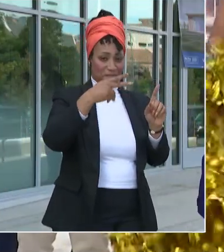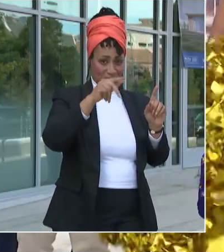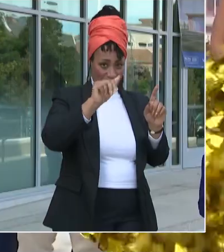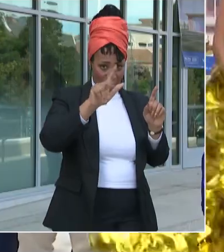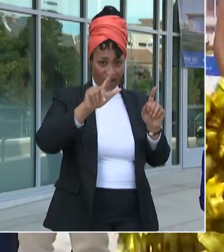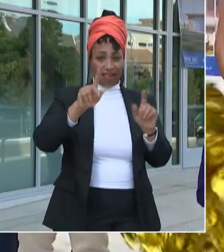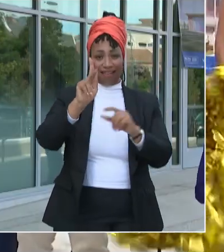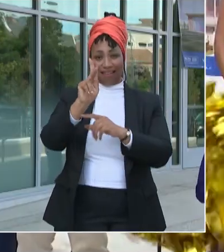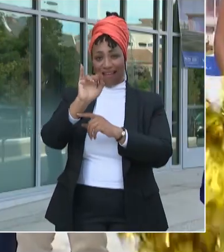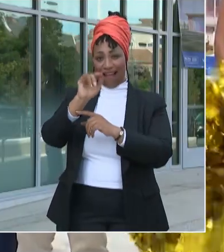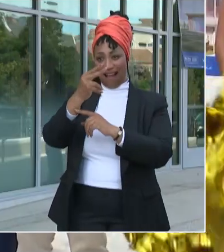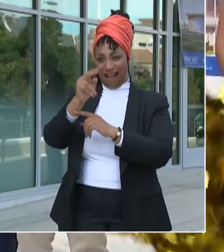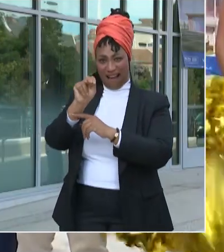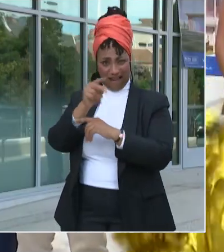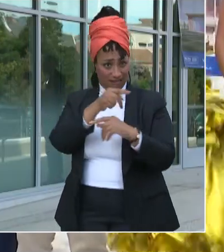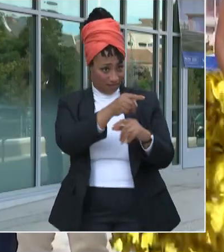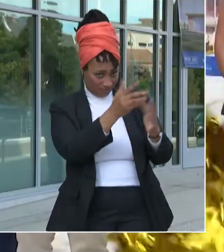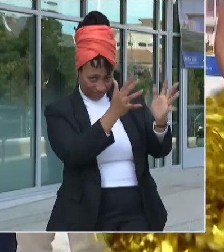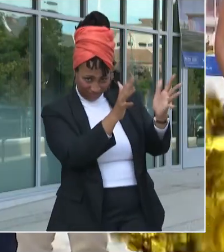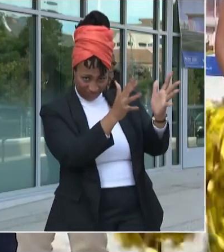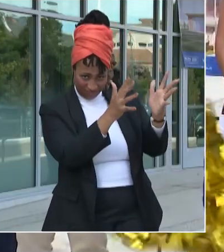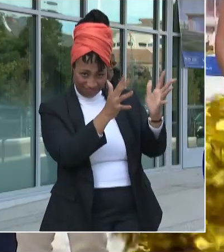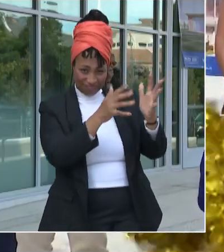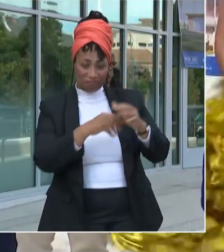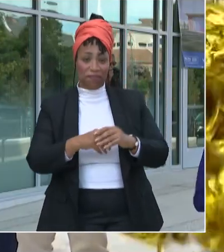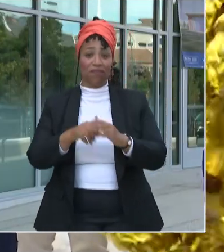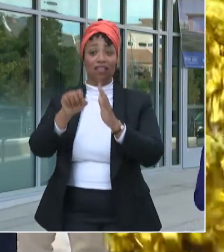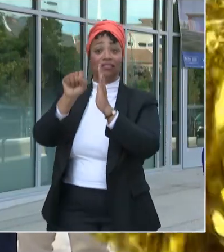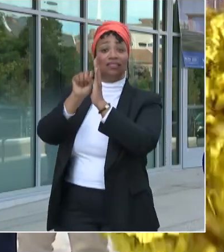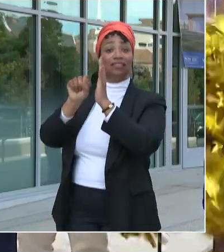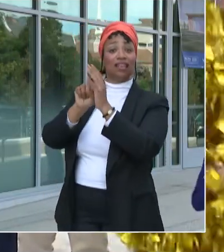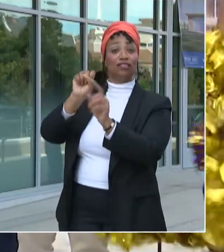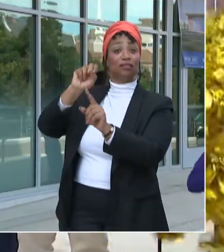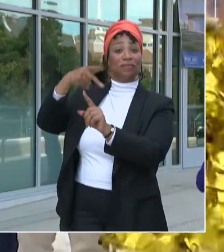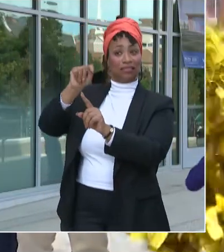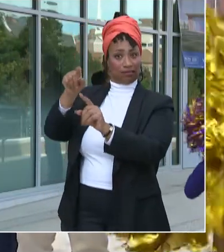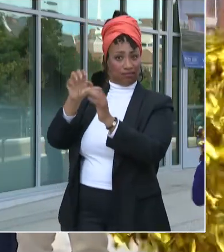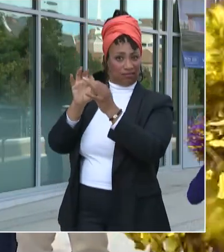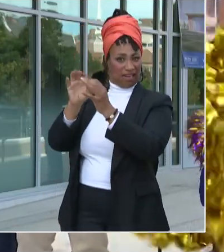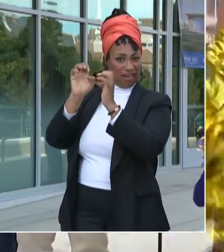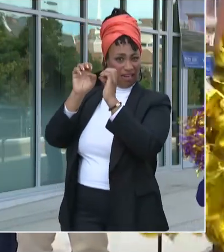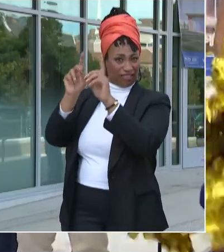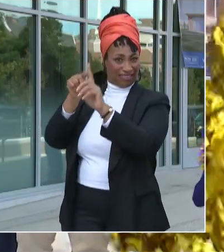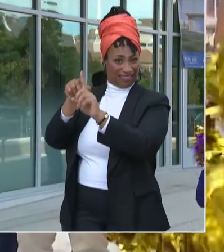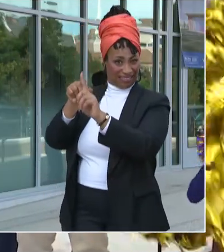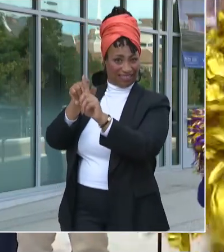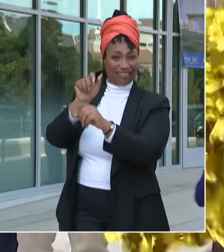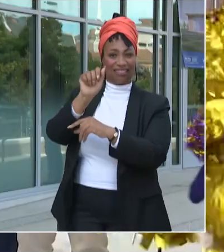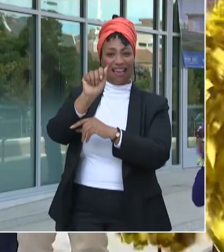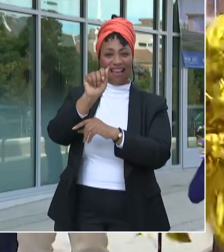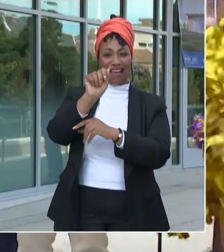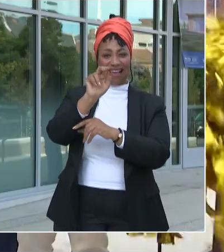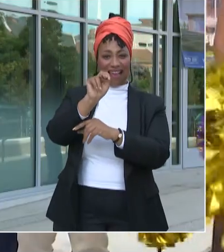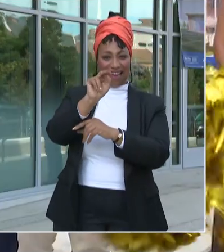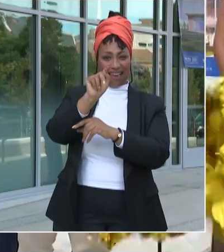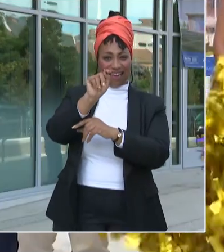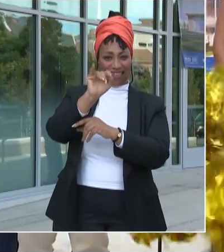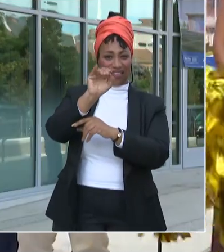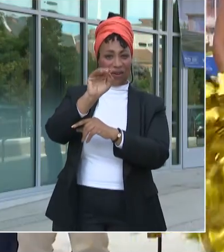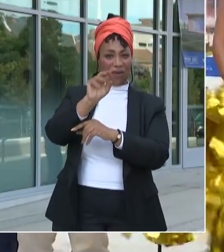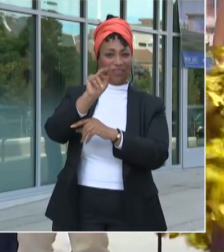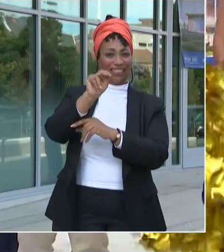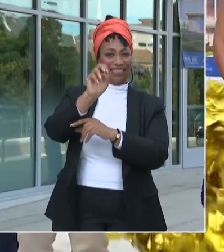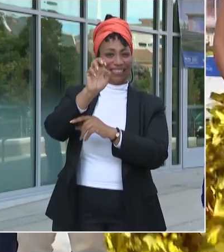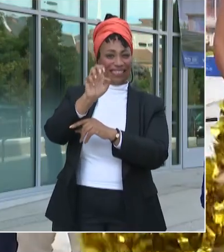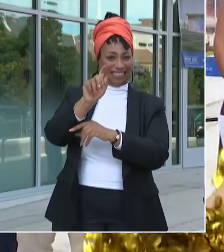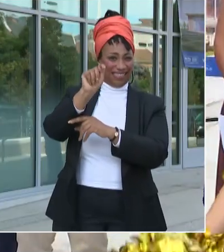for Education, Dr. Antoinette Mitchell, and our honorary public education team member, because he